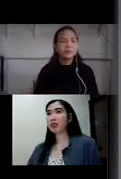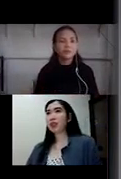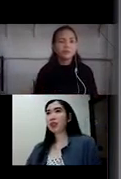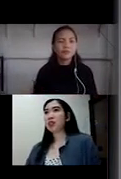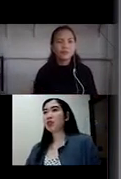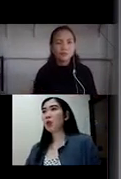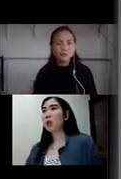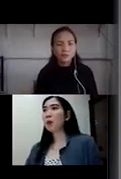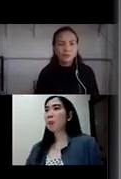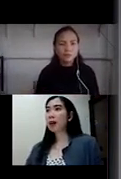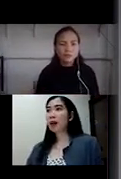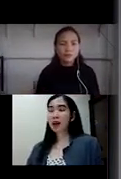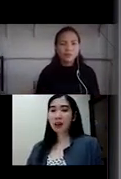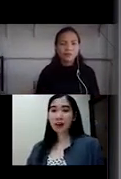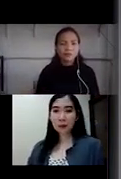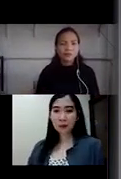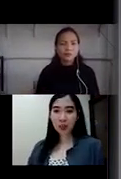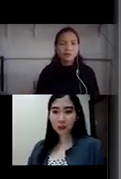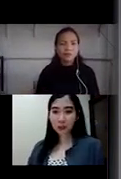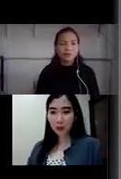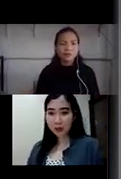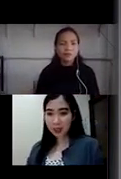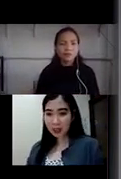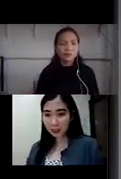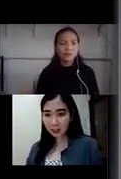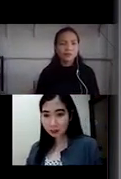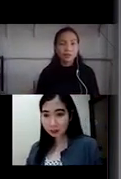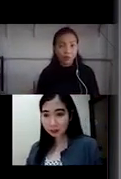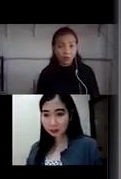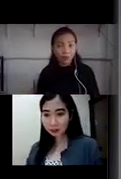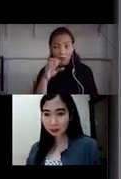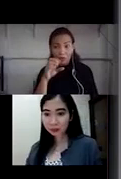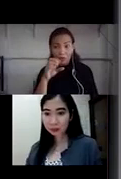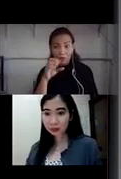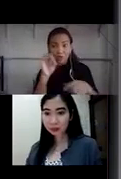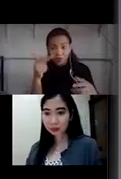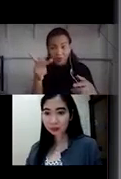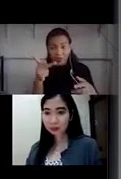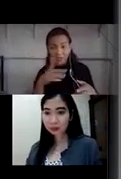Okay? So, okay pa po ba tayo?